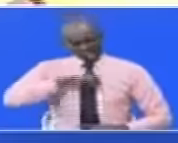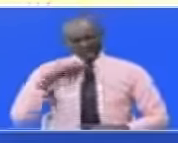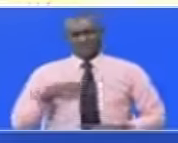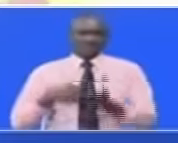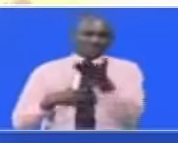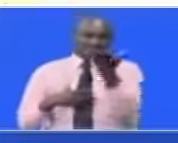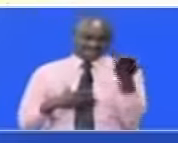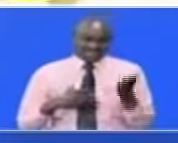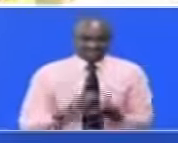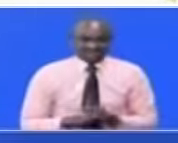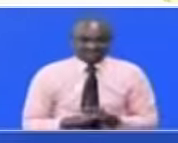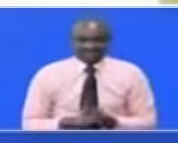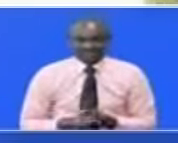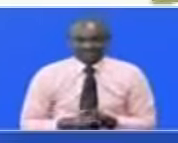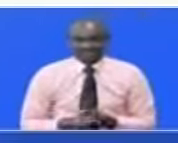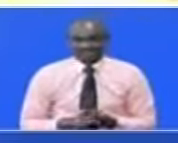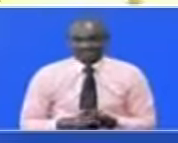stakeholders.